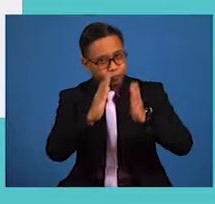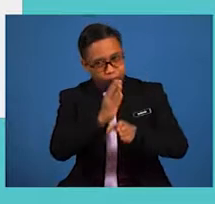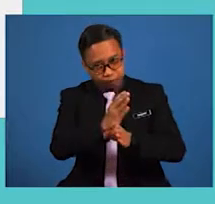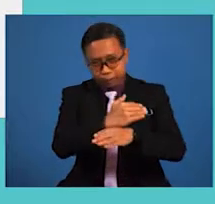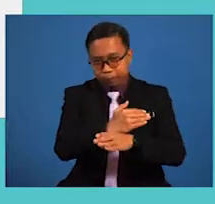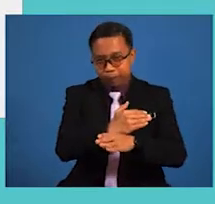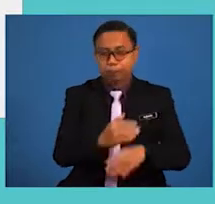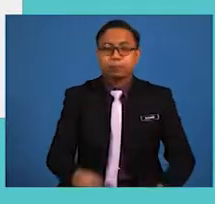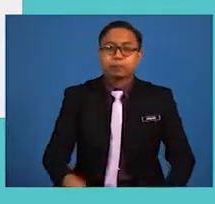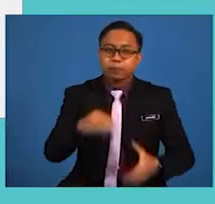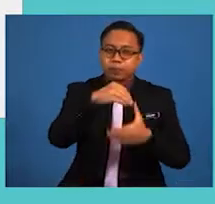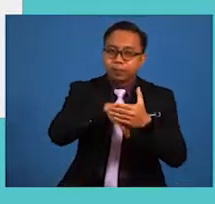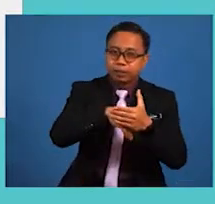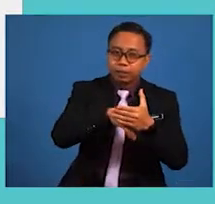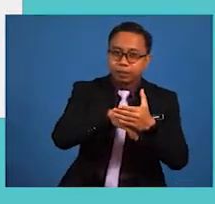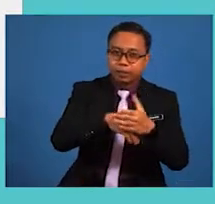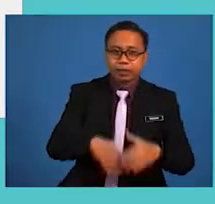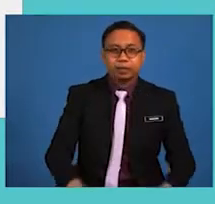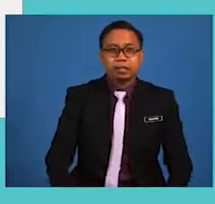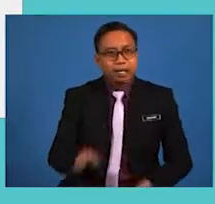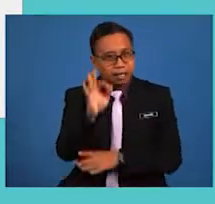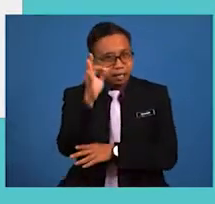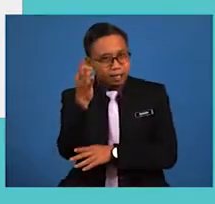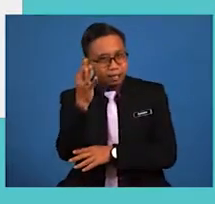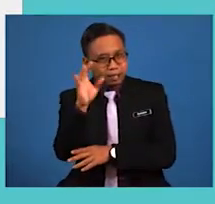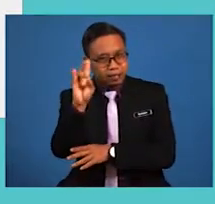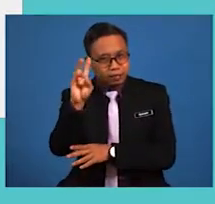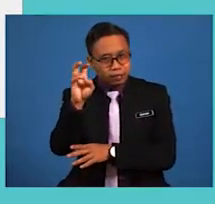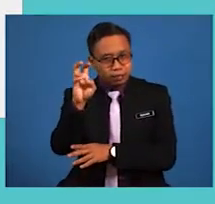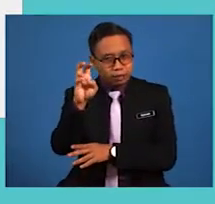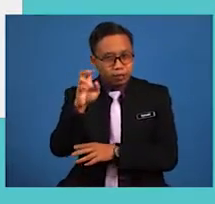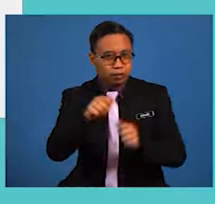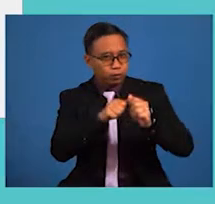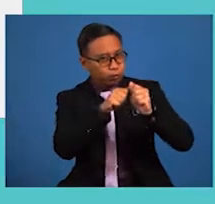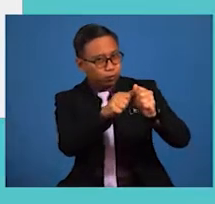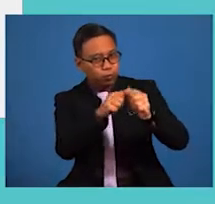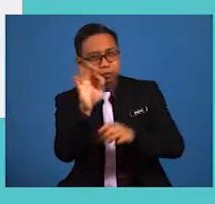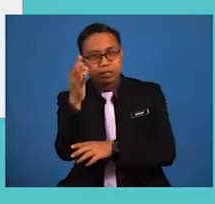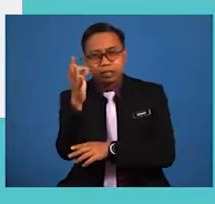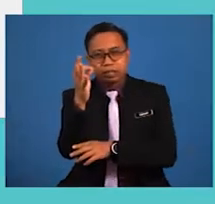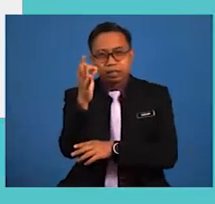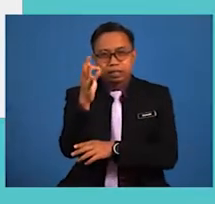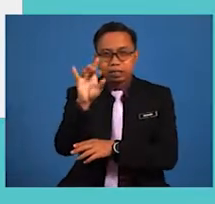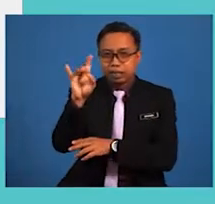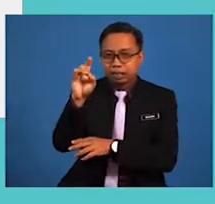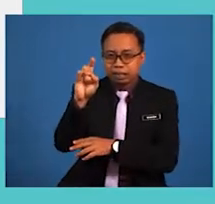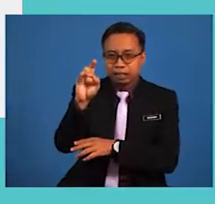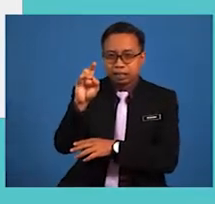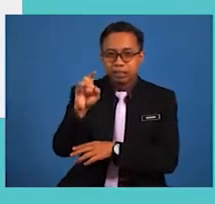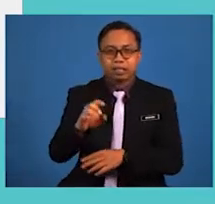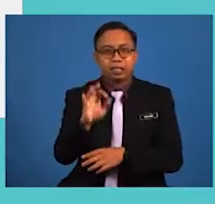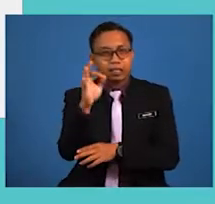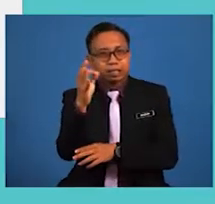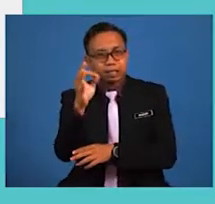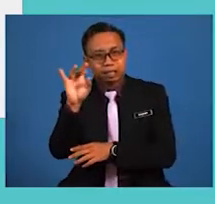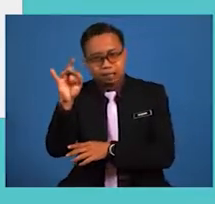1 starts from 1970, followed by 1980, 1990,